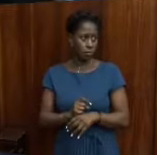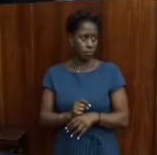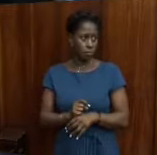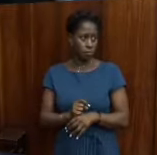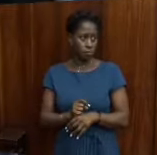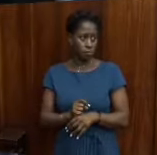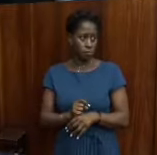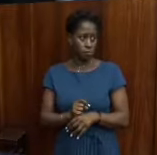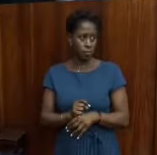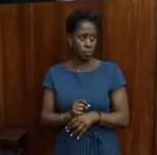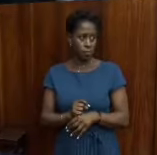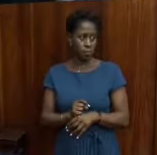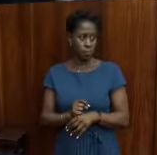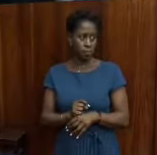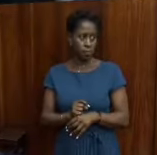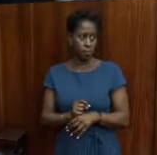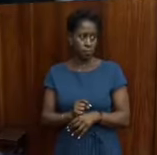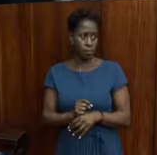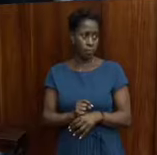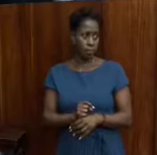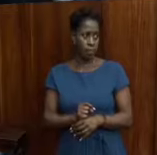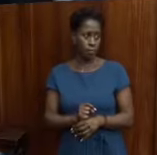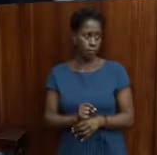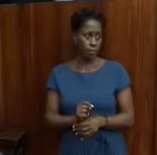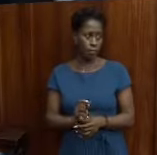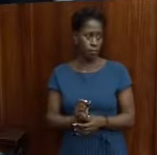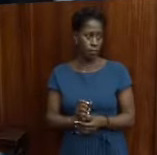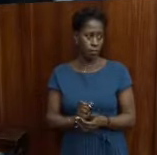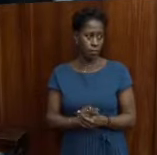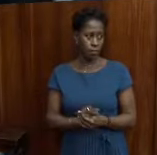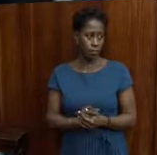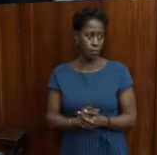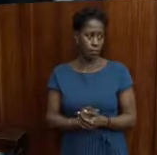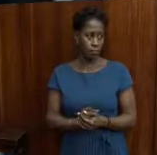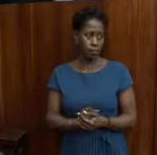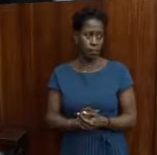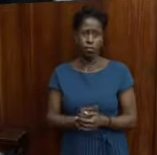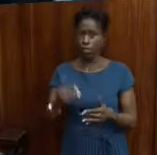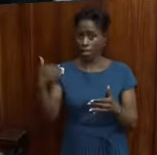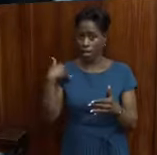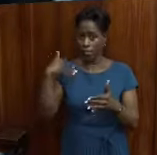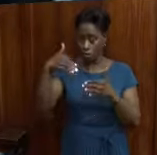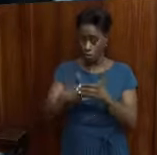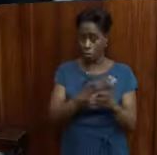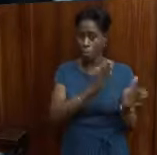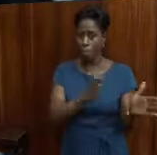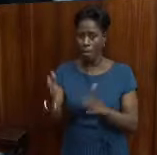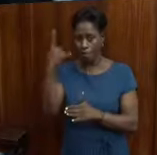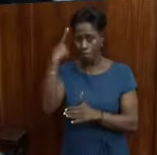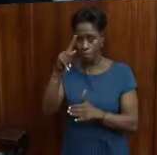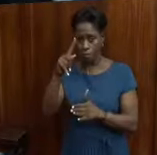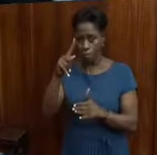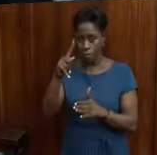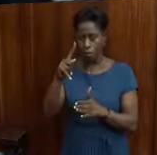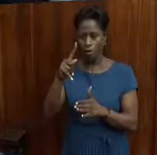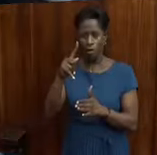consolidate these documents and prepare a comprehensive integrated infrastructure plan up to 2040. Infrastructure